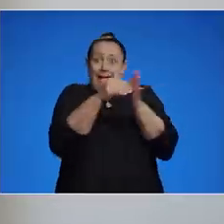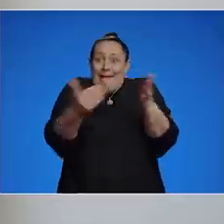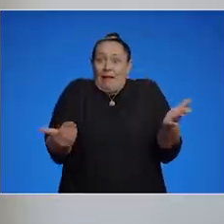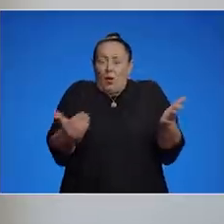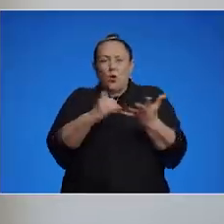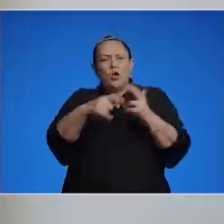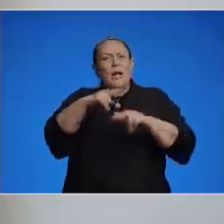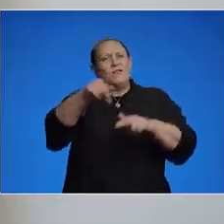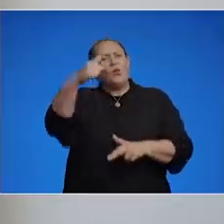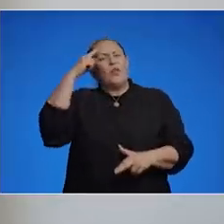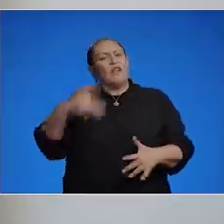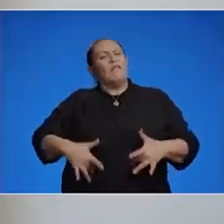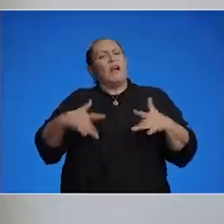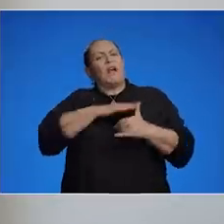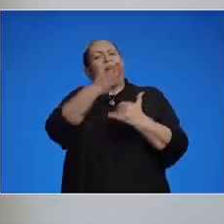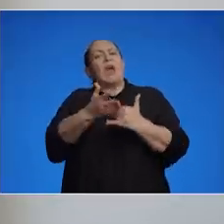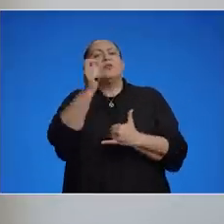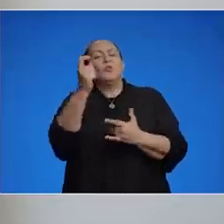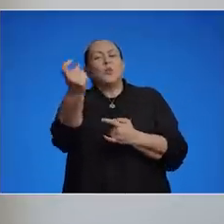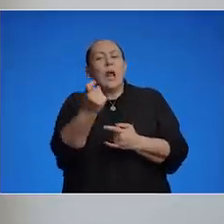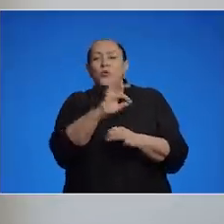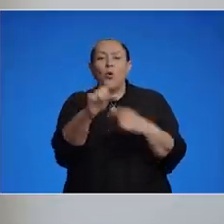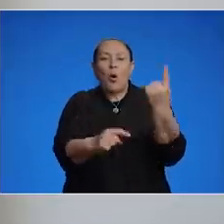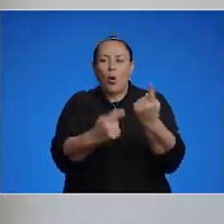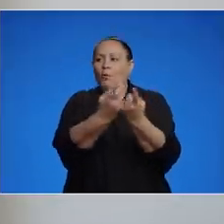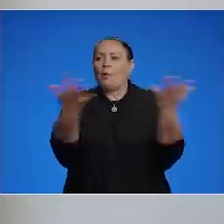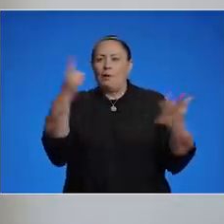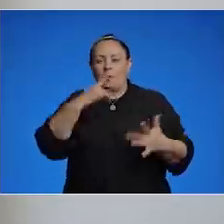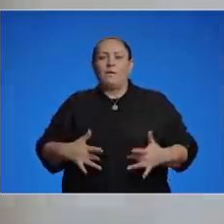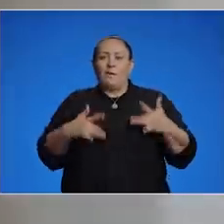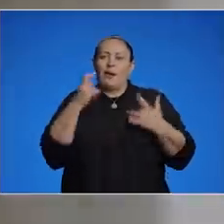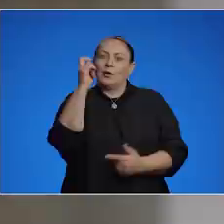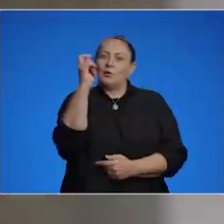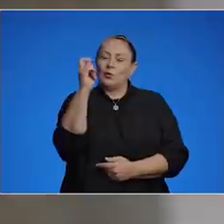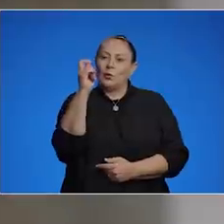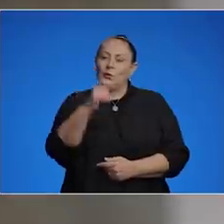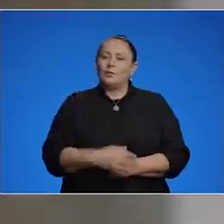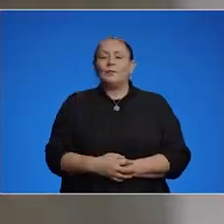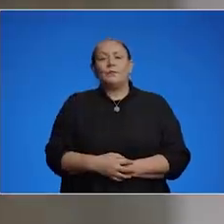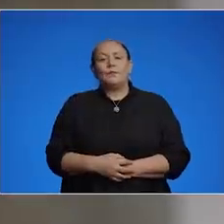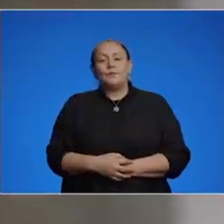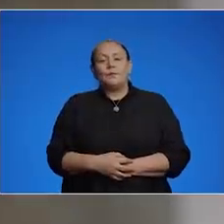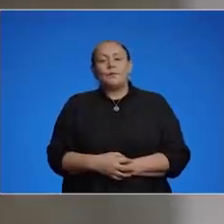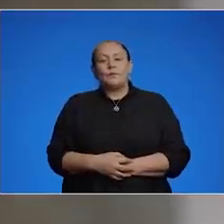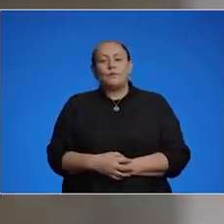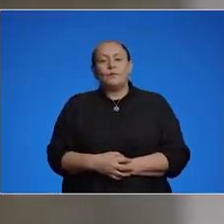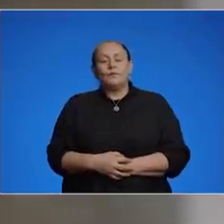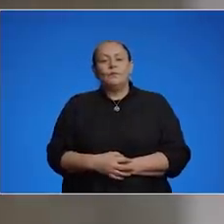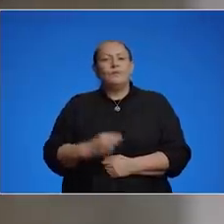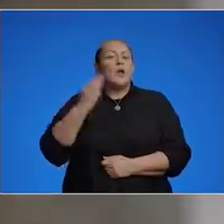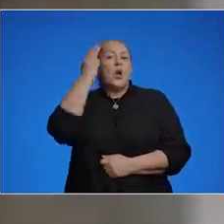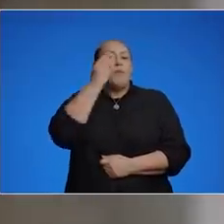you because if you do think we are in apocalyptic times, then you're not on your own. Pope St. Gregory the Great, who